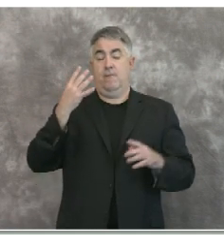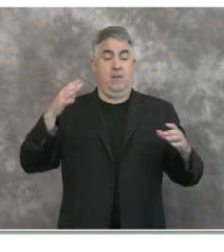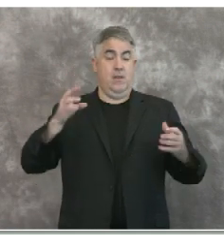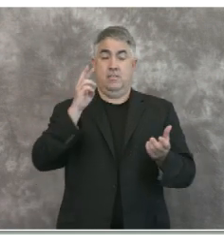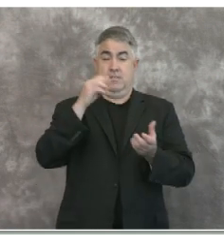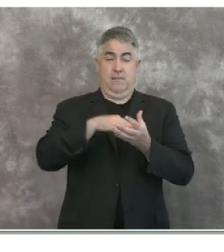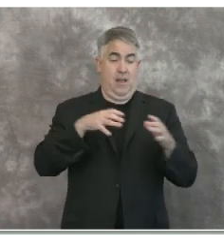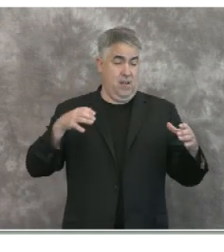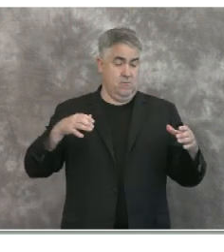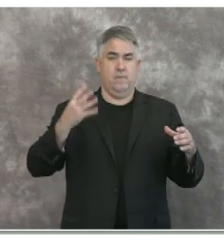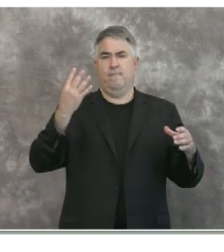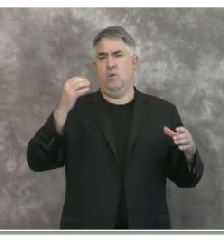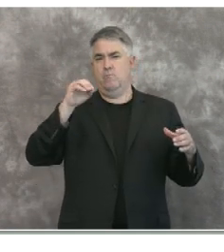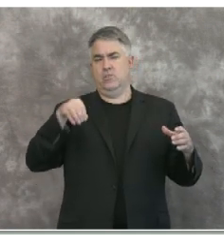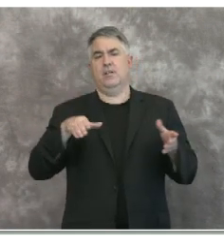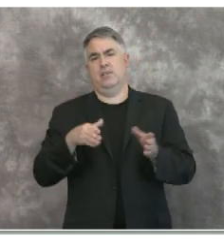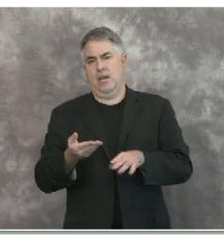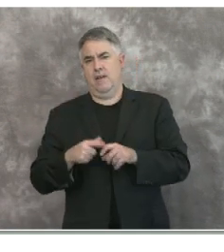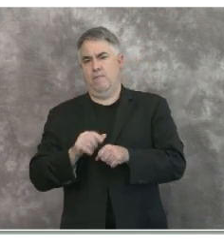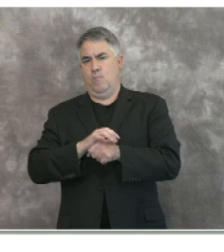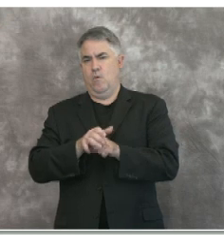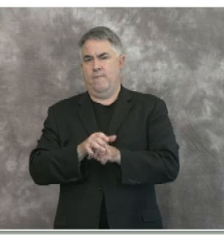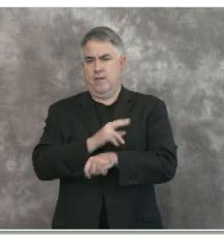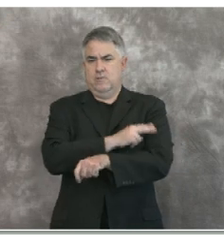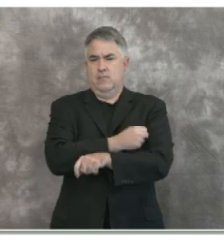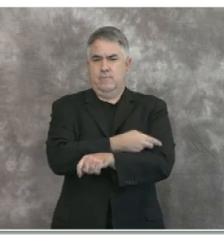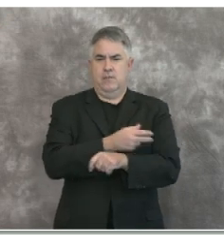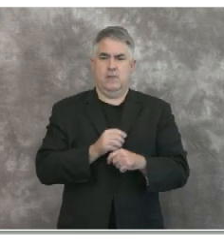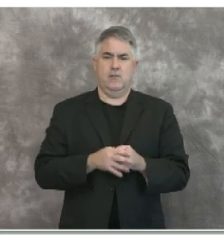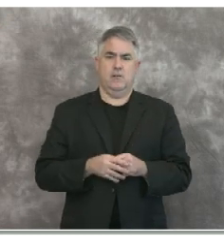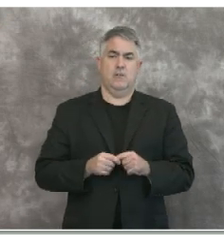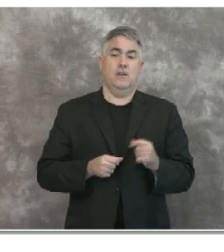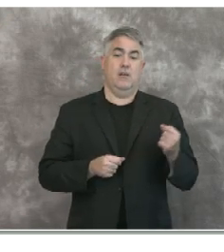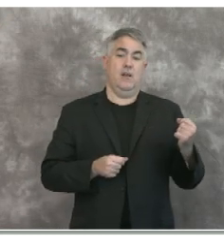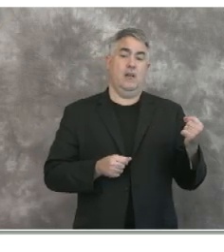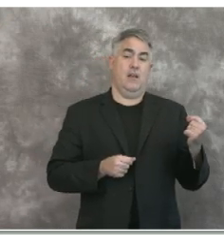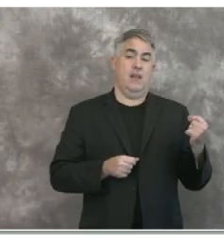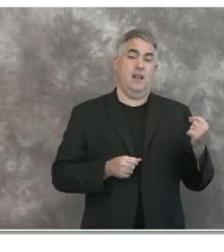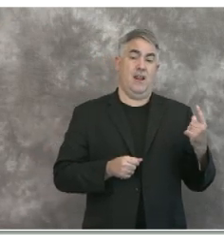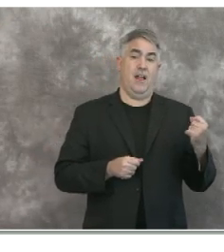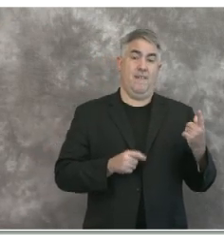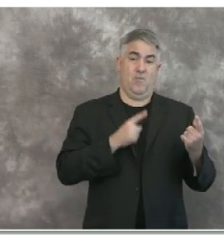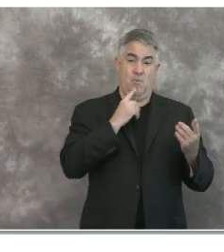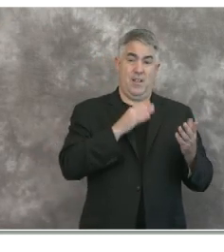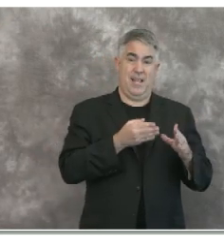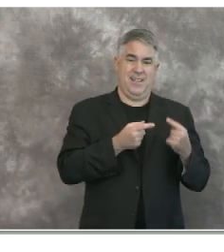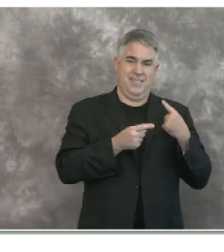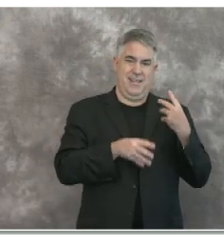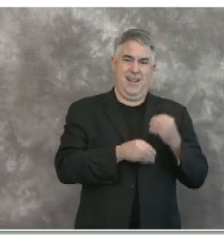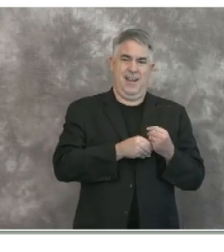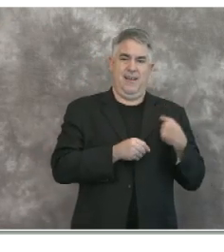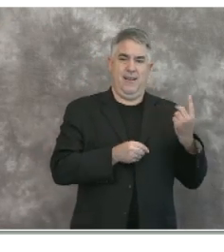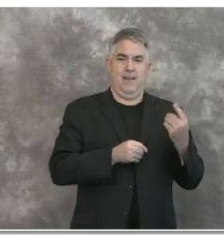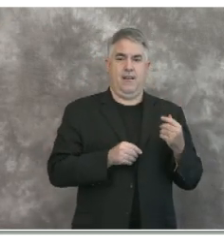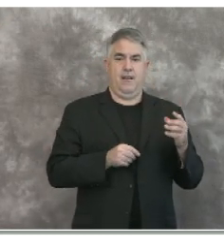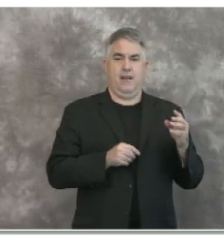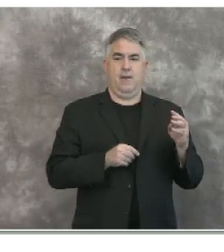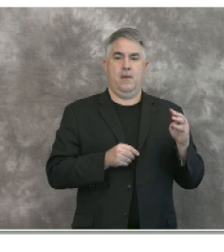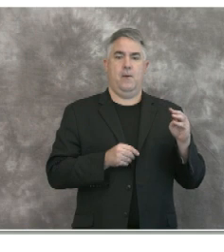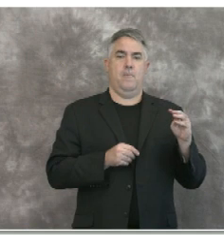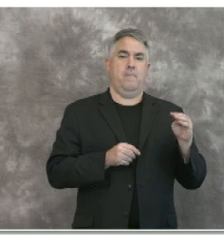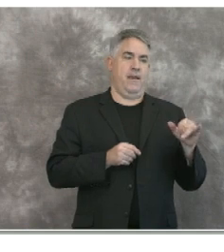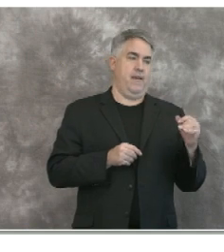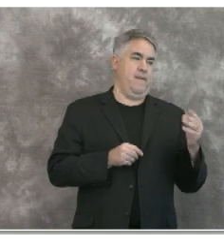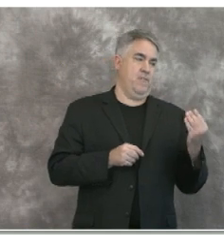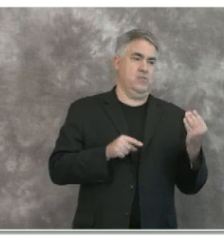deaths, the dates of these deaths occurred between May 14th and May 19th. The age